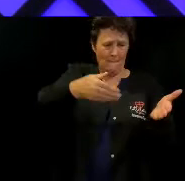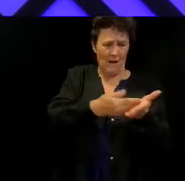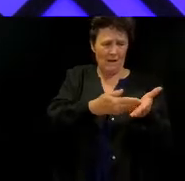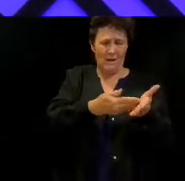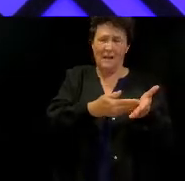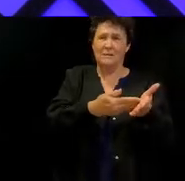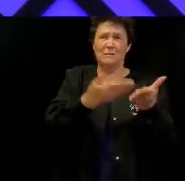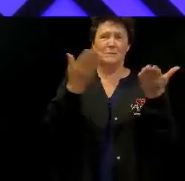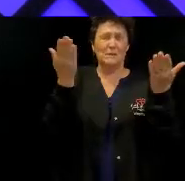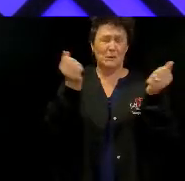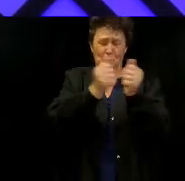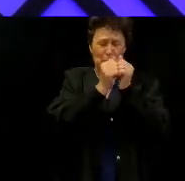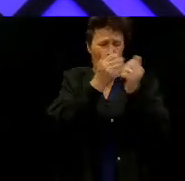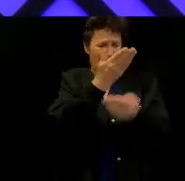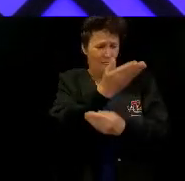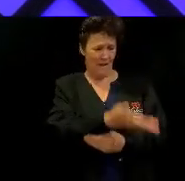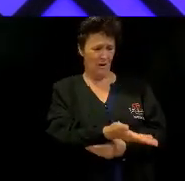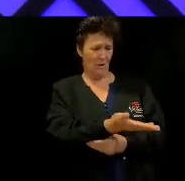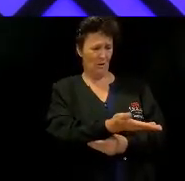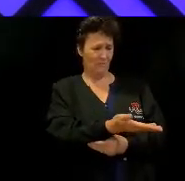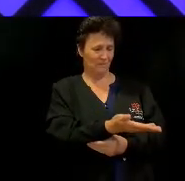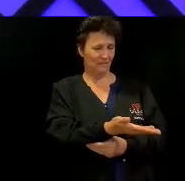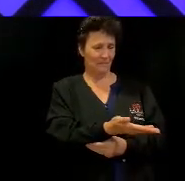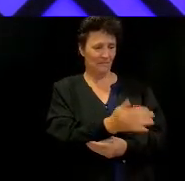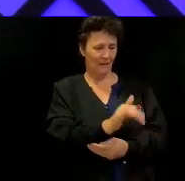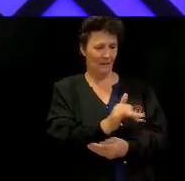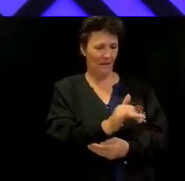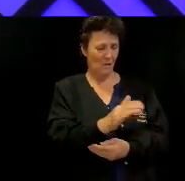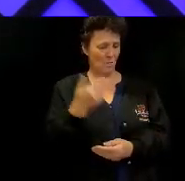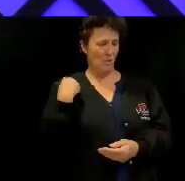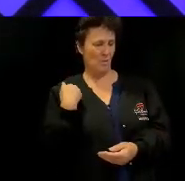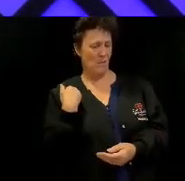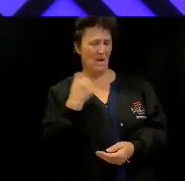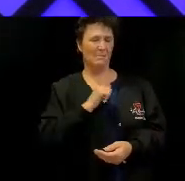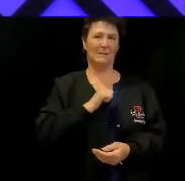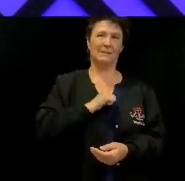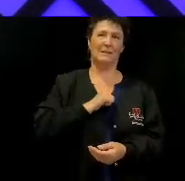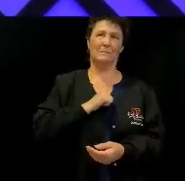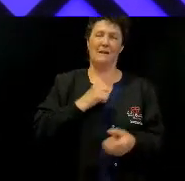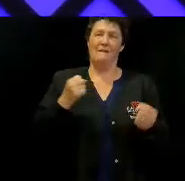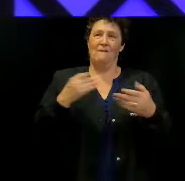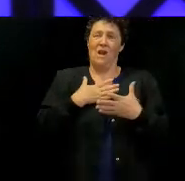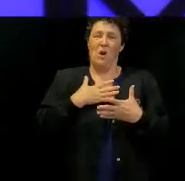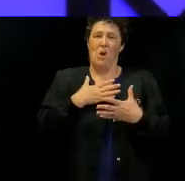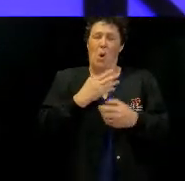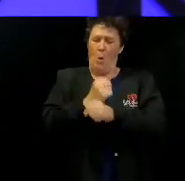right there. And I have to remind myself, if not, fear will grip me.